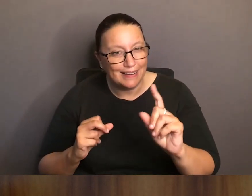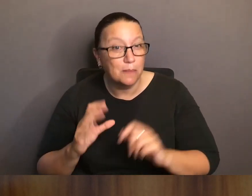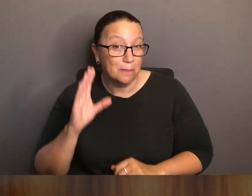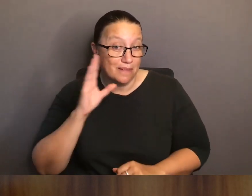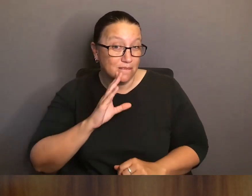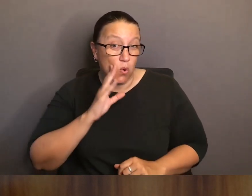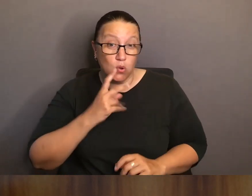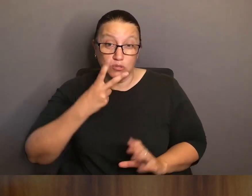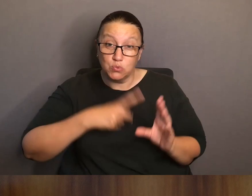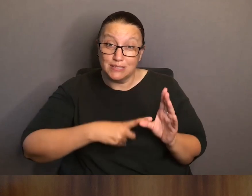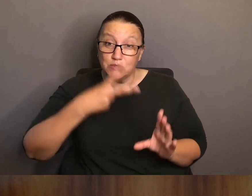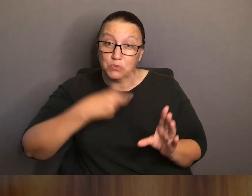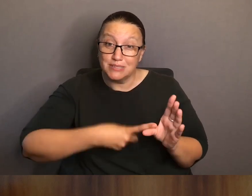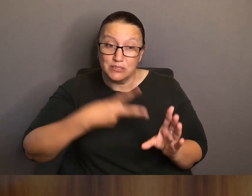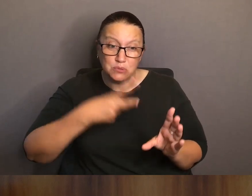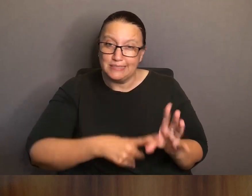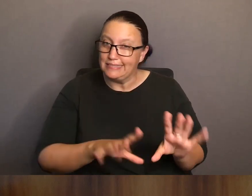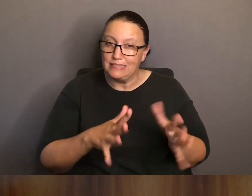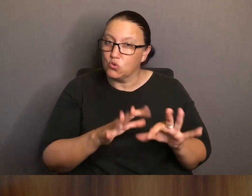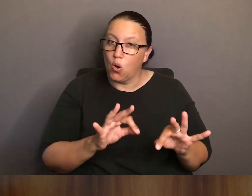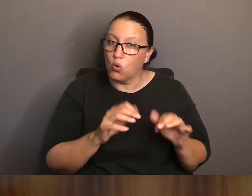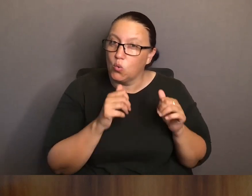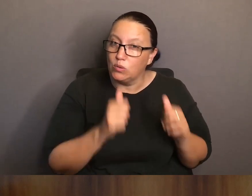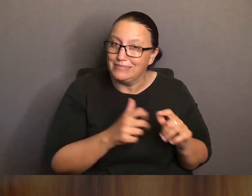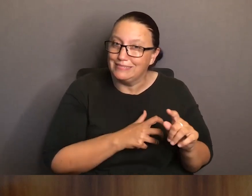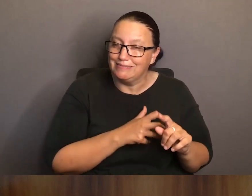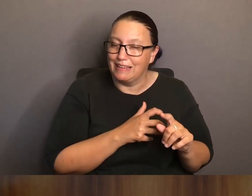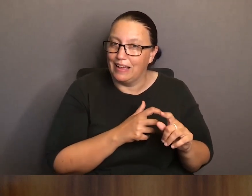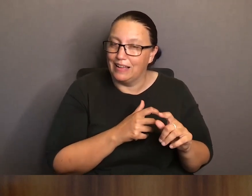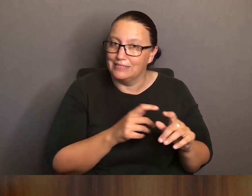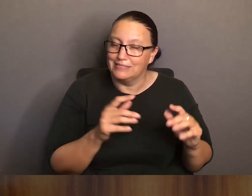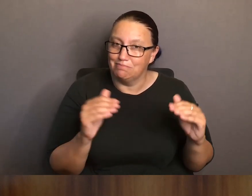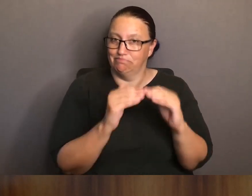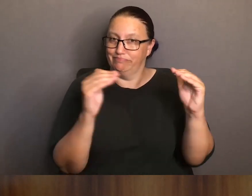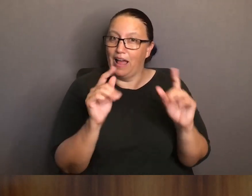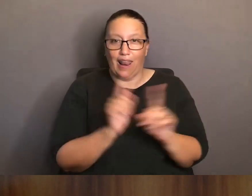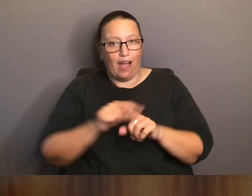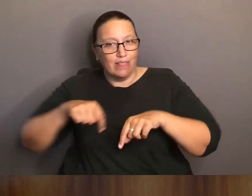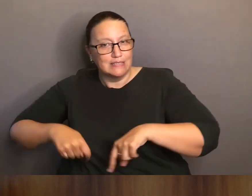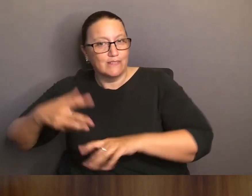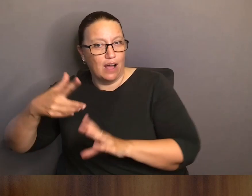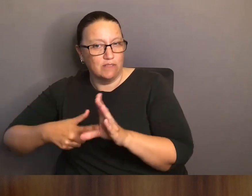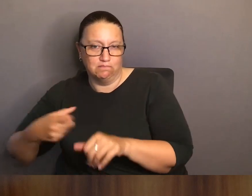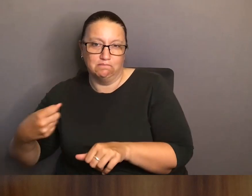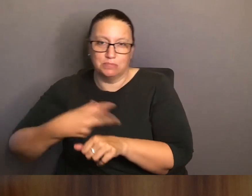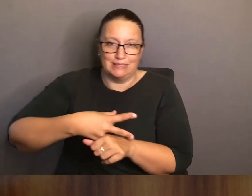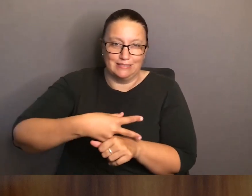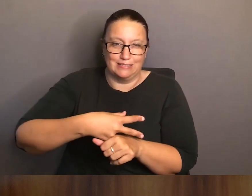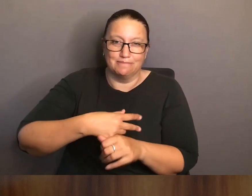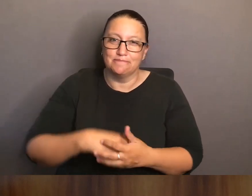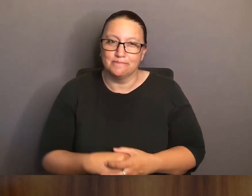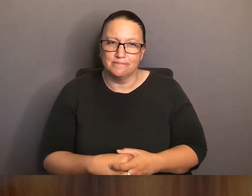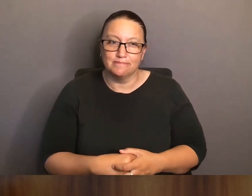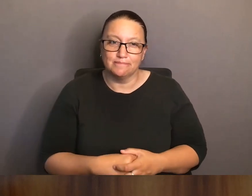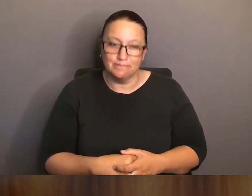previous 2-yearly Pap test. The Pap test looked for cells changes in the cervix, whereas the cervical